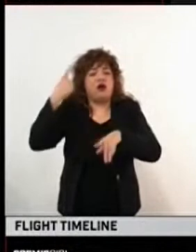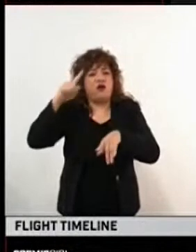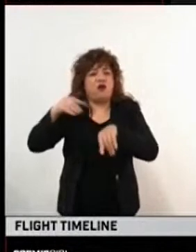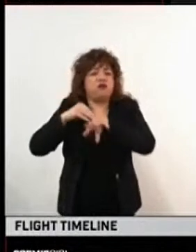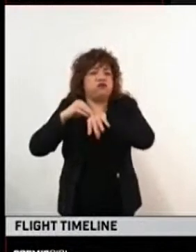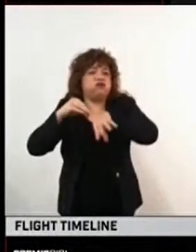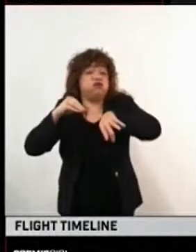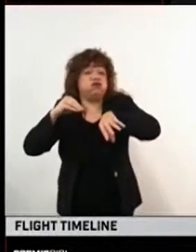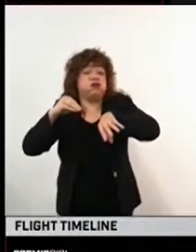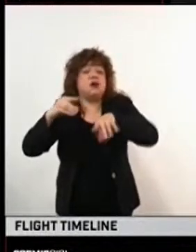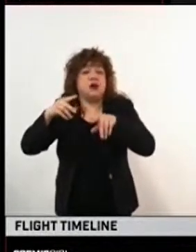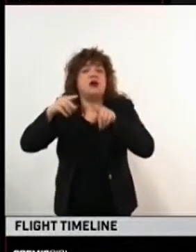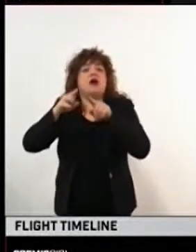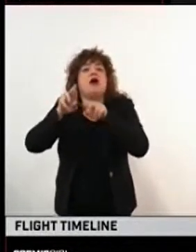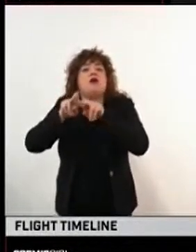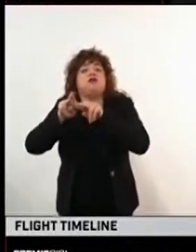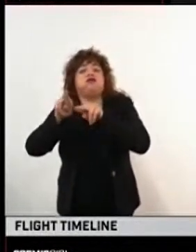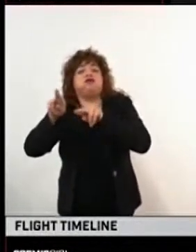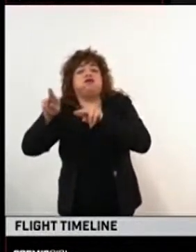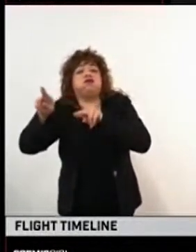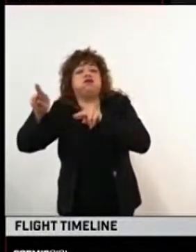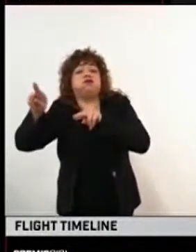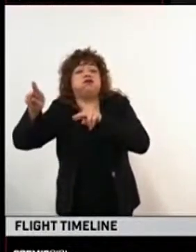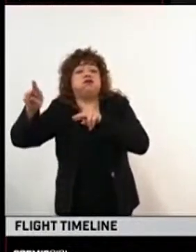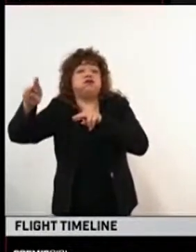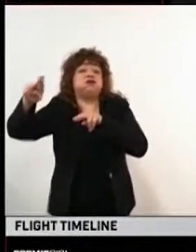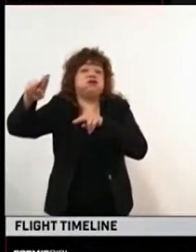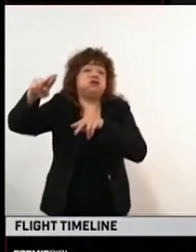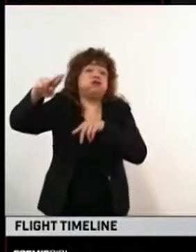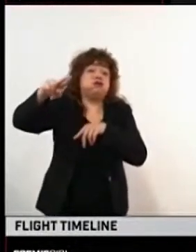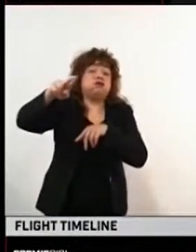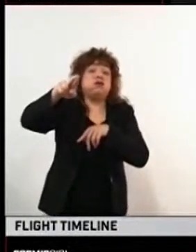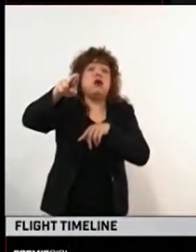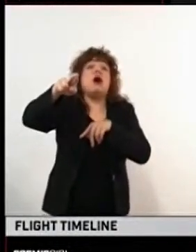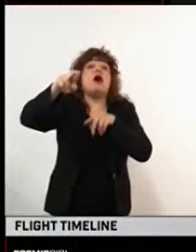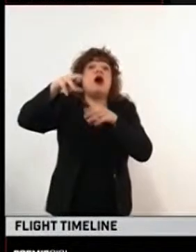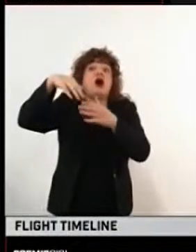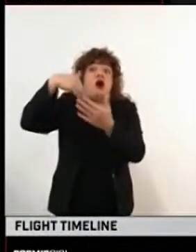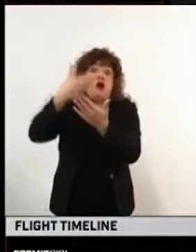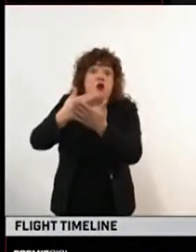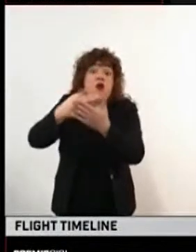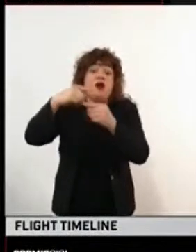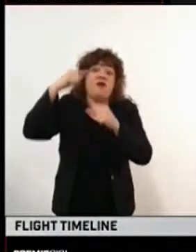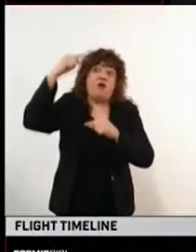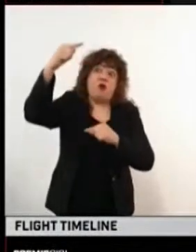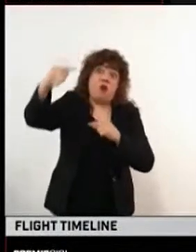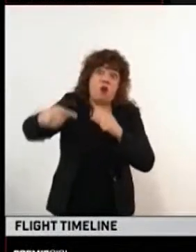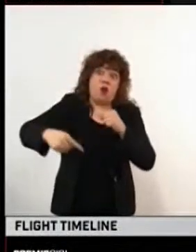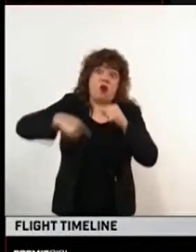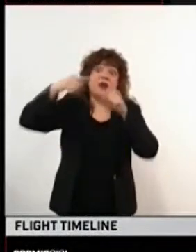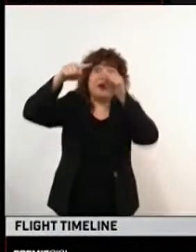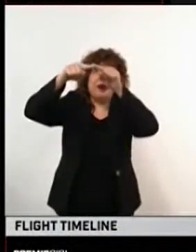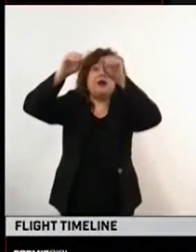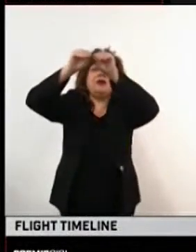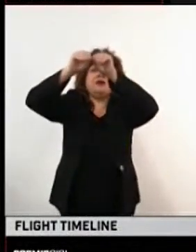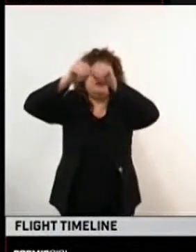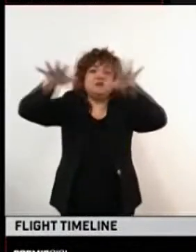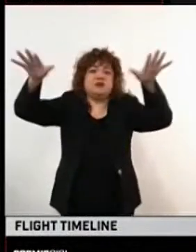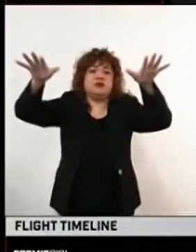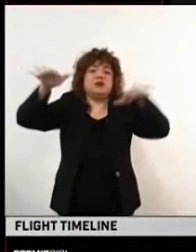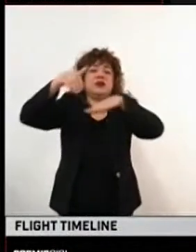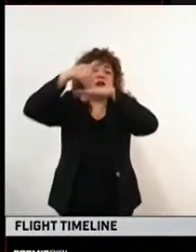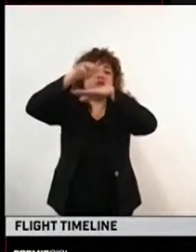be very exciting as we have reached the final desired orbit and we will be ready to deploy the payloads for all of our eager customers. As we're